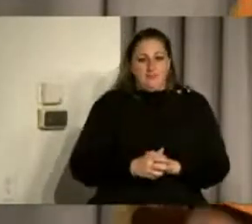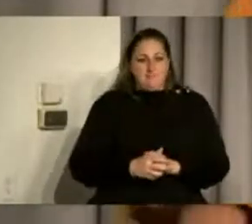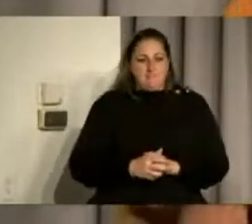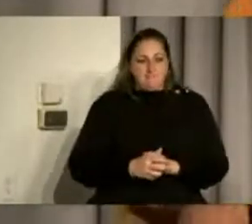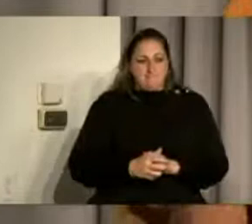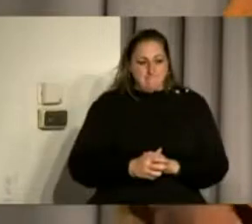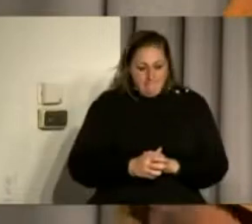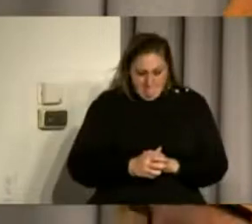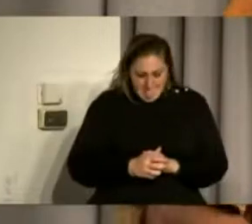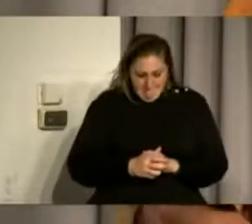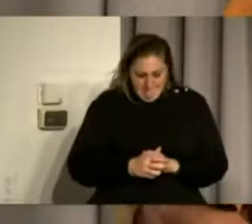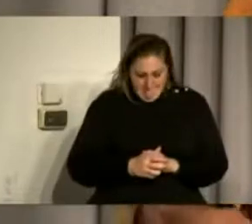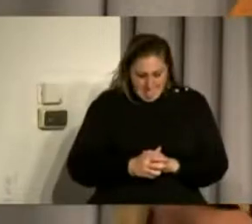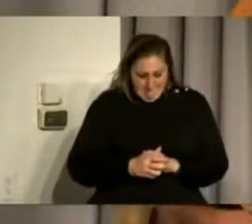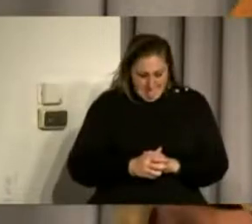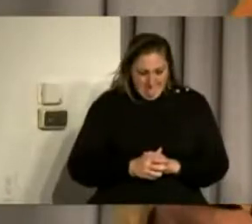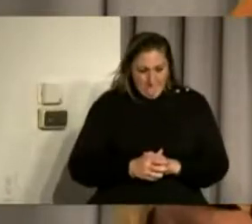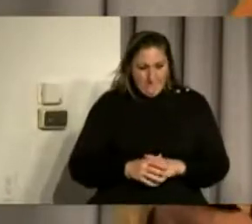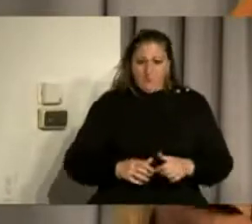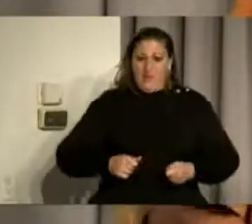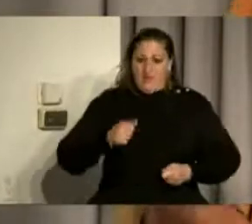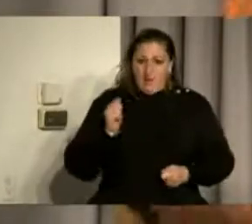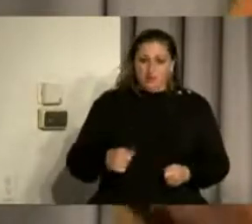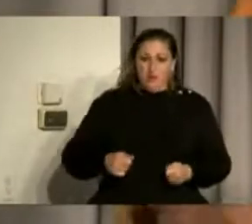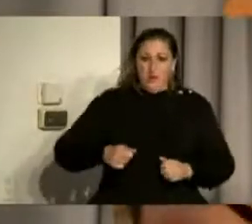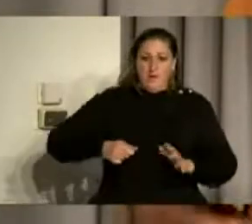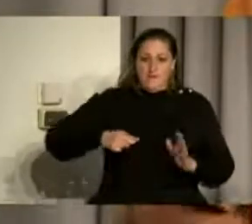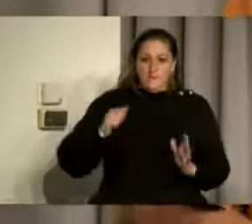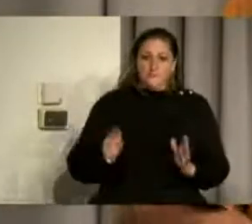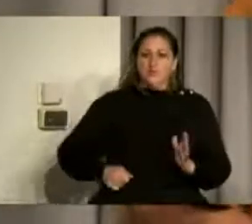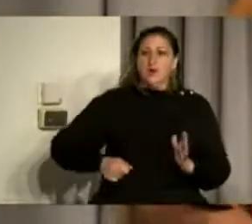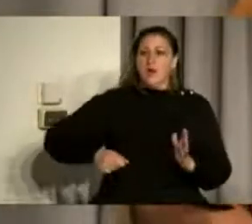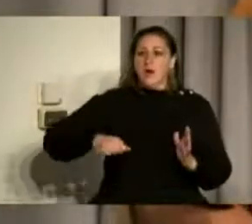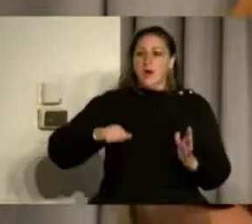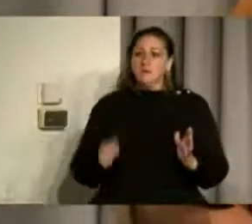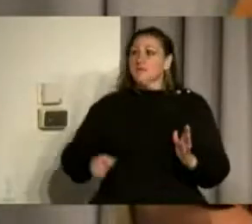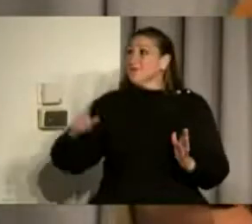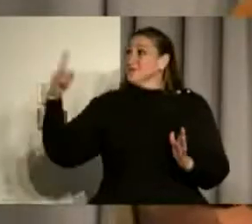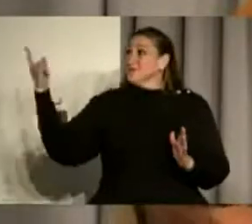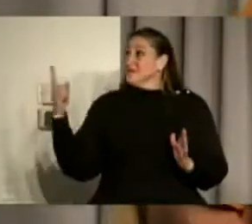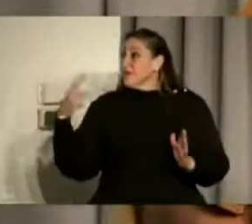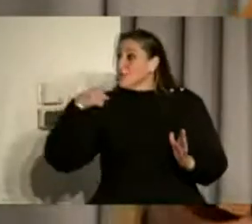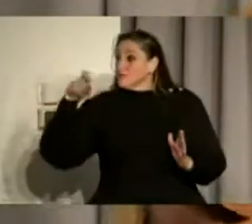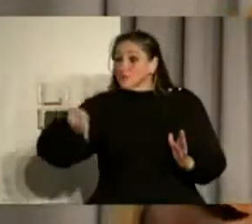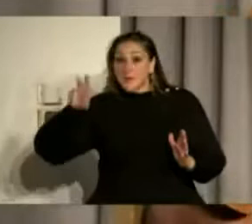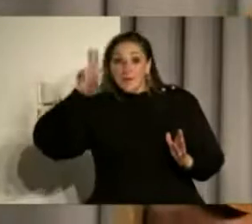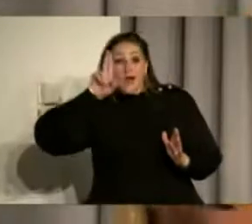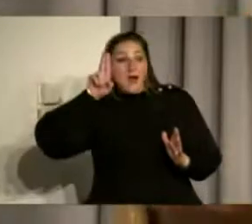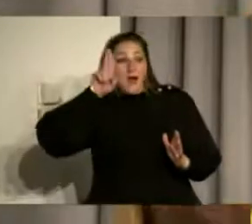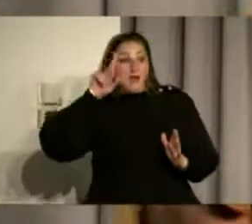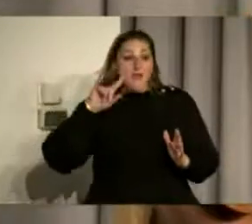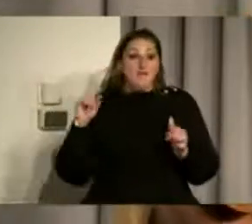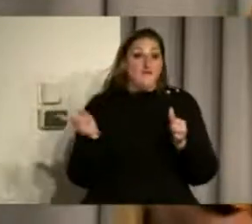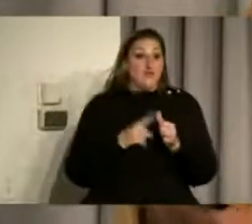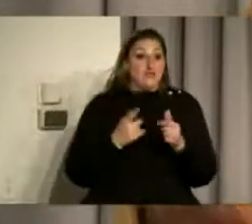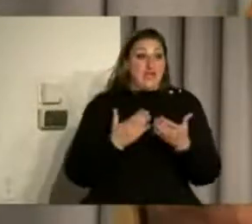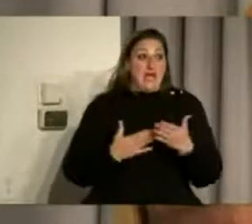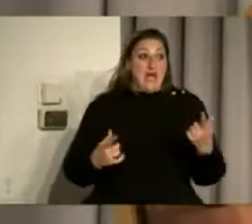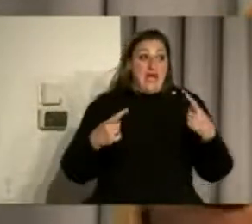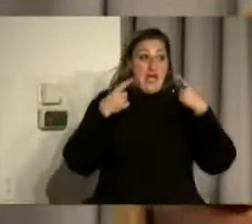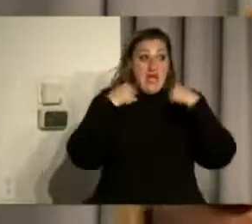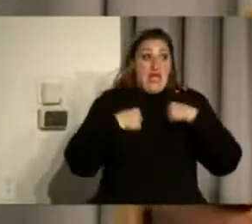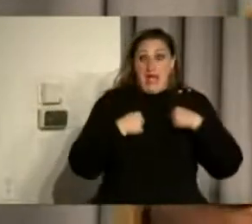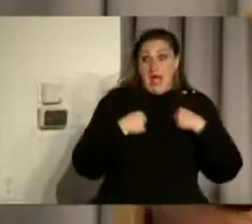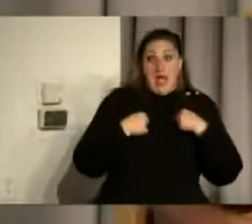When that nephew came into that drum and said, "We have to do something, Uncle," first thing I thought was, I